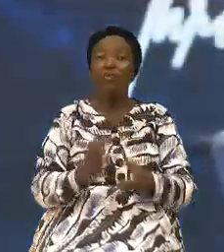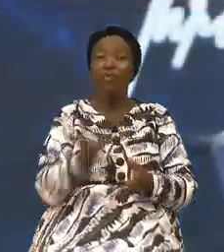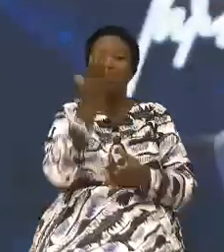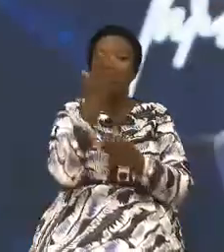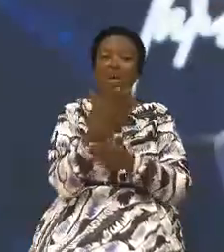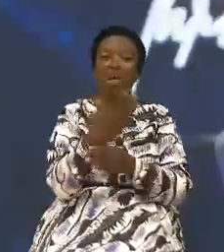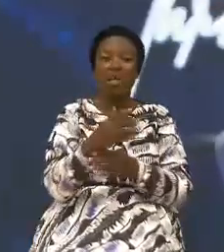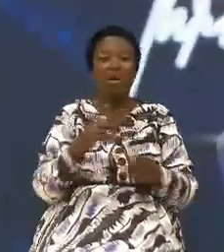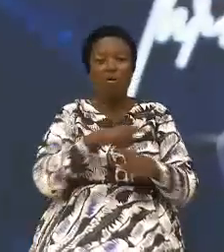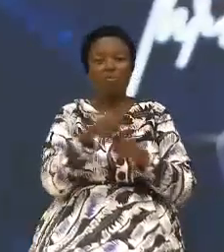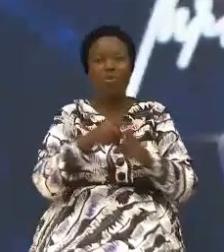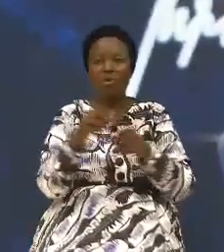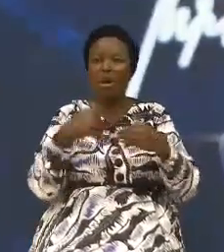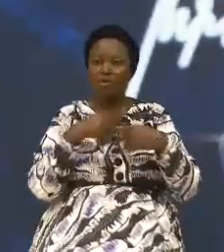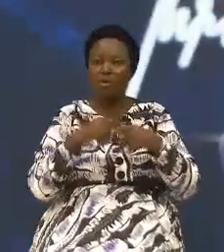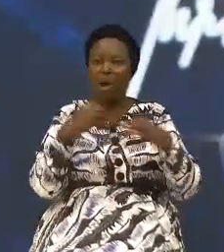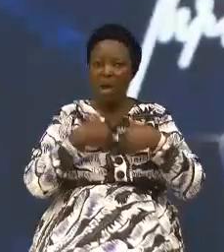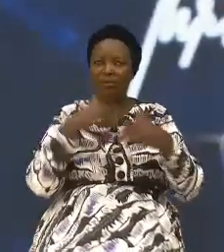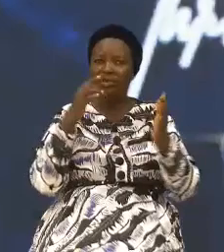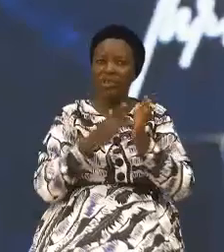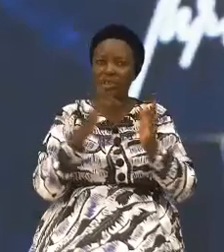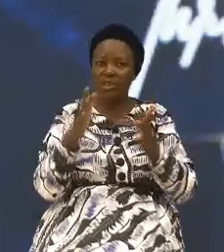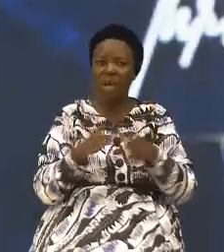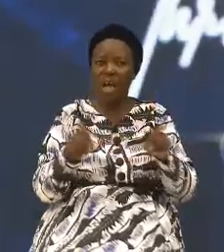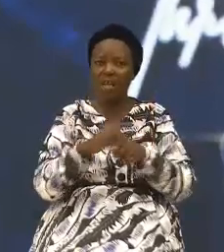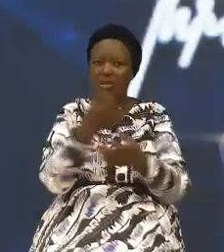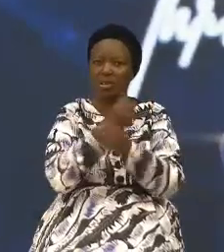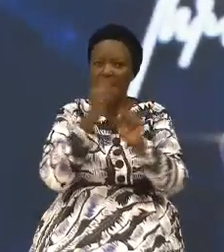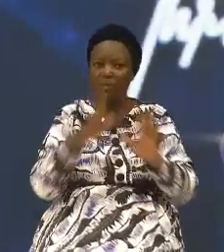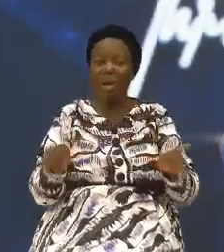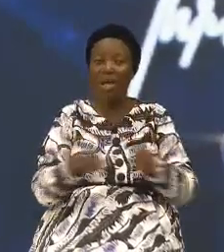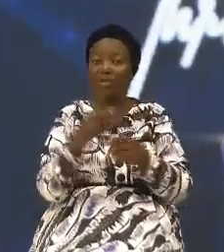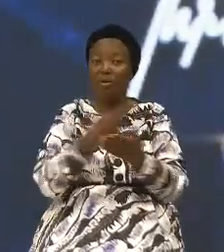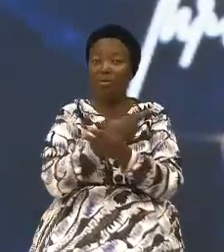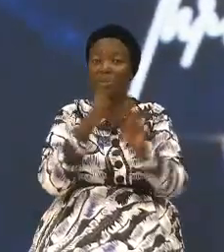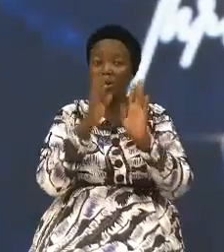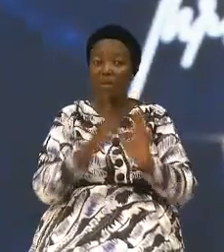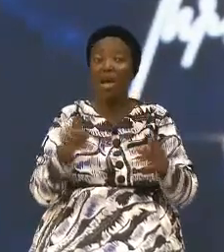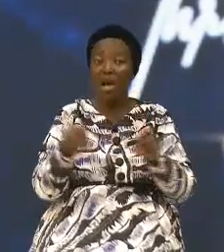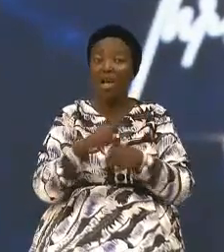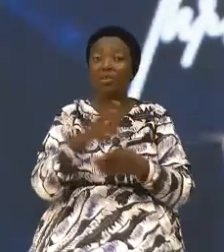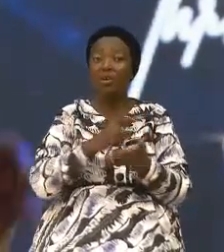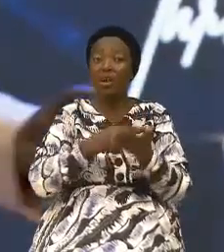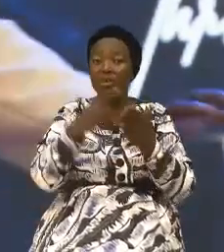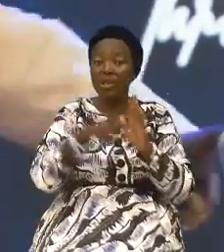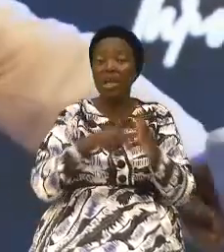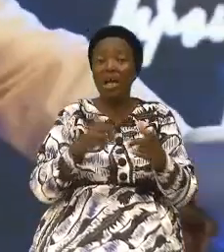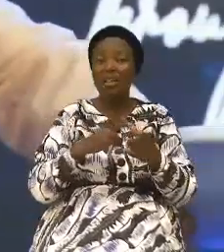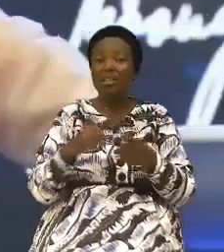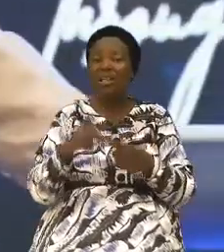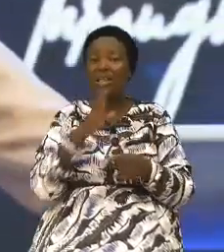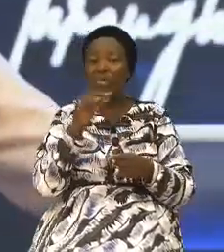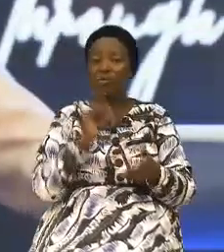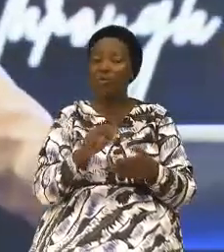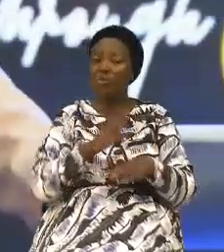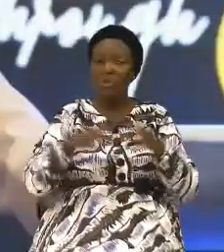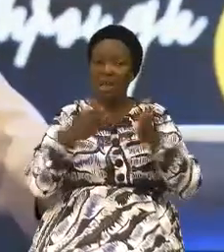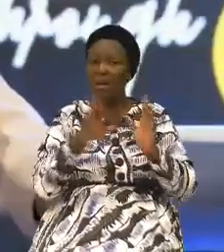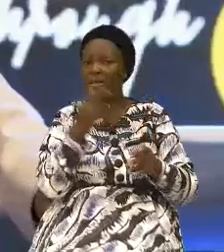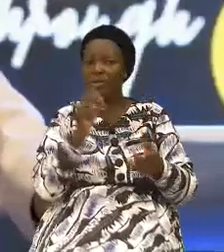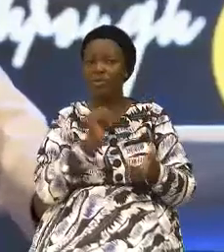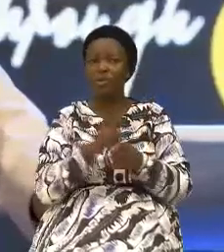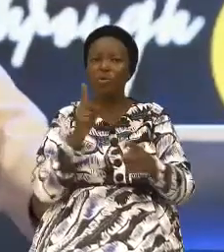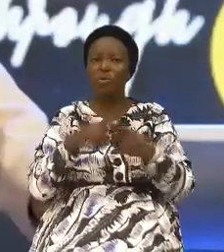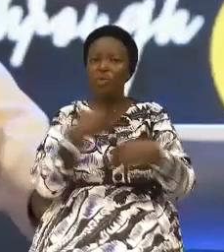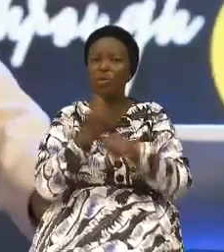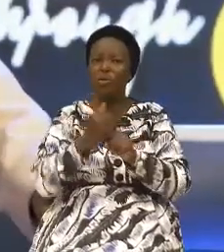Savior, as your Redeemer, as your righteousness. Don't allow anything to make you sit down there. It says you